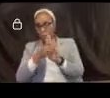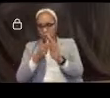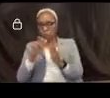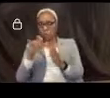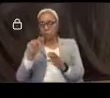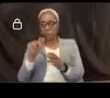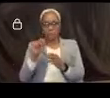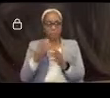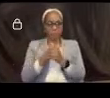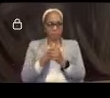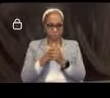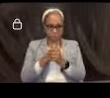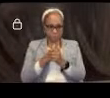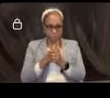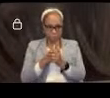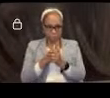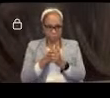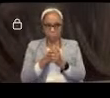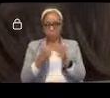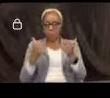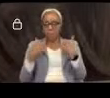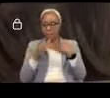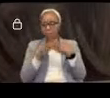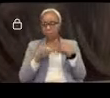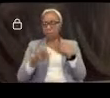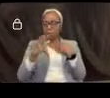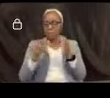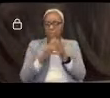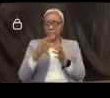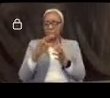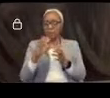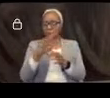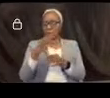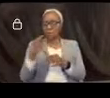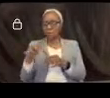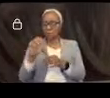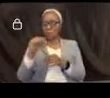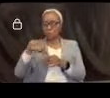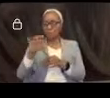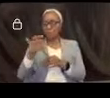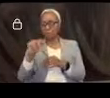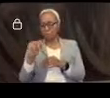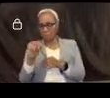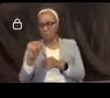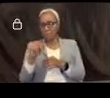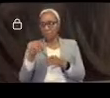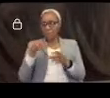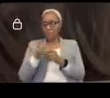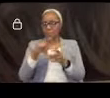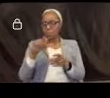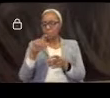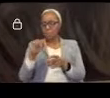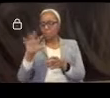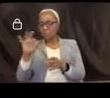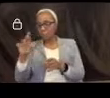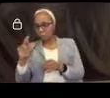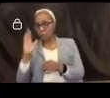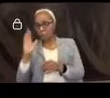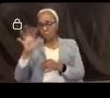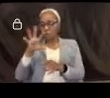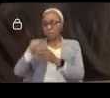above, Lot 8R will contain approximately 3,744 square feet, and Lot 9R will contain